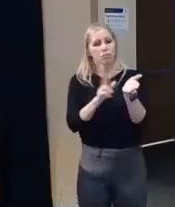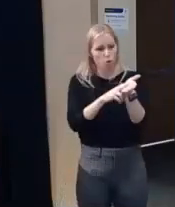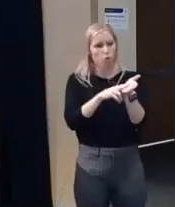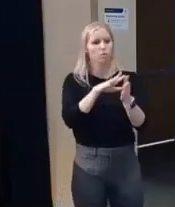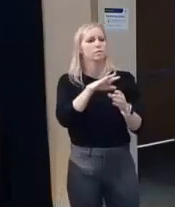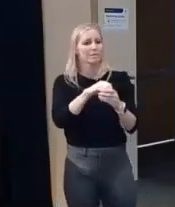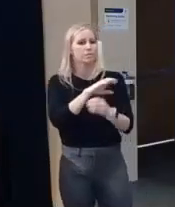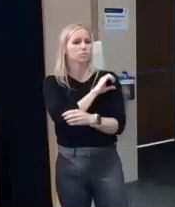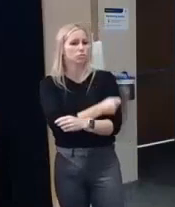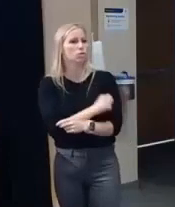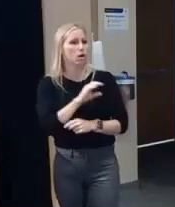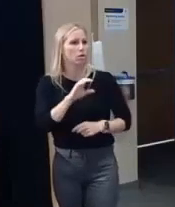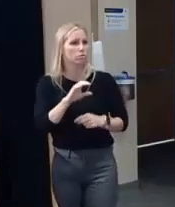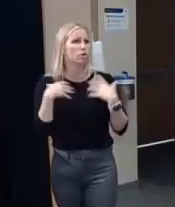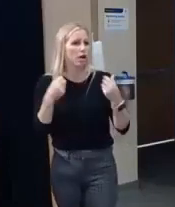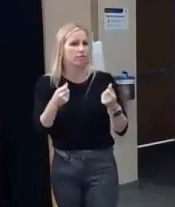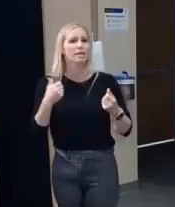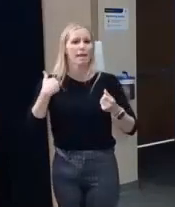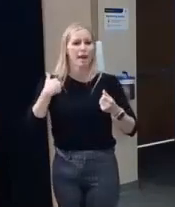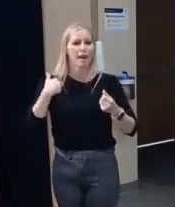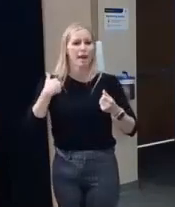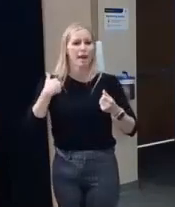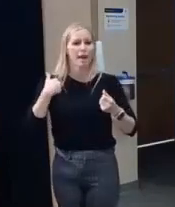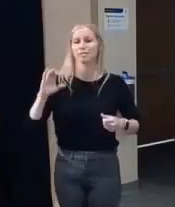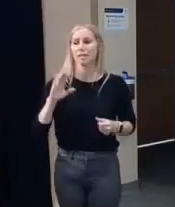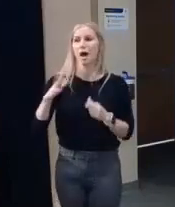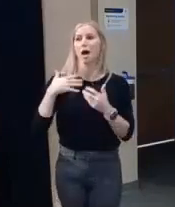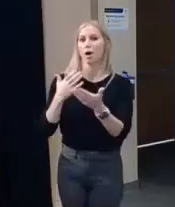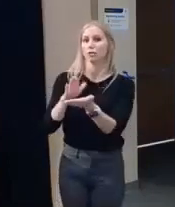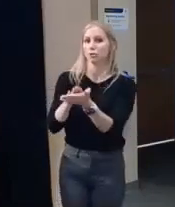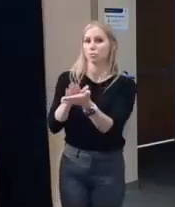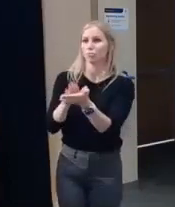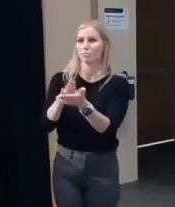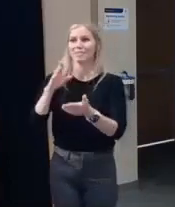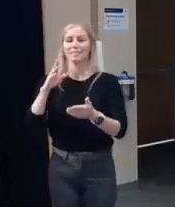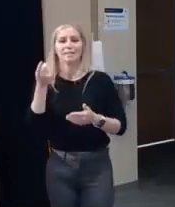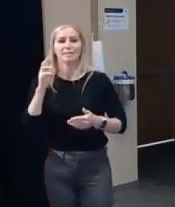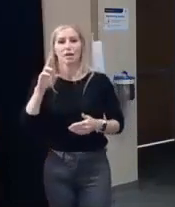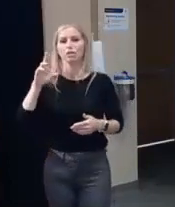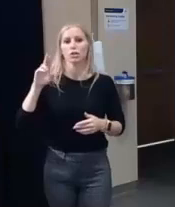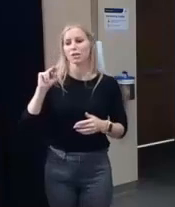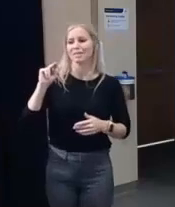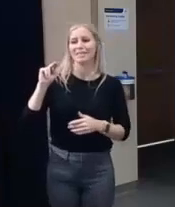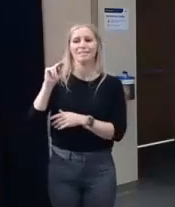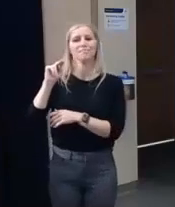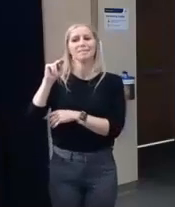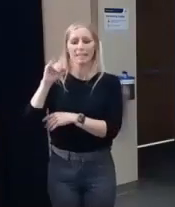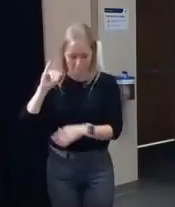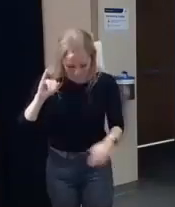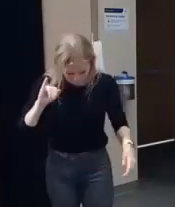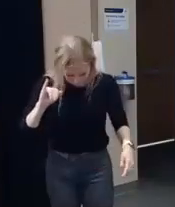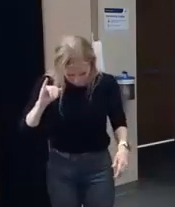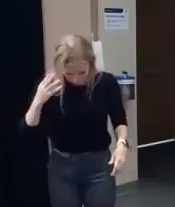C. In particular, I want to give a shout out to Dr. Neha Pawar for the chronic pain consultations, and